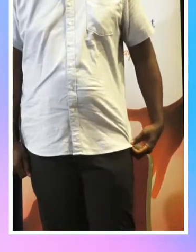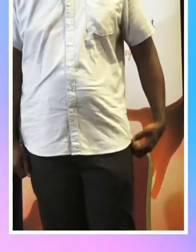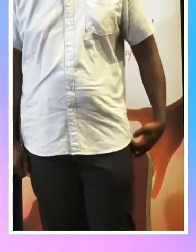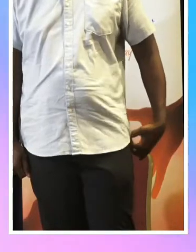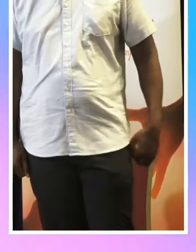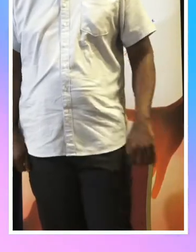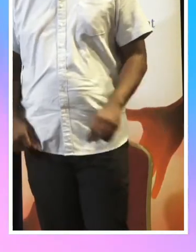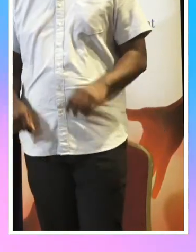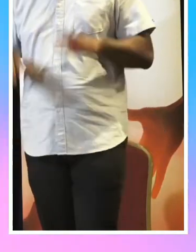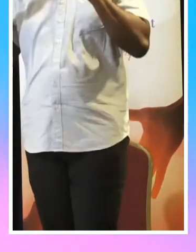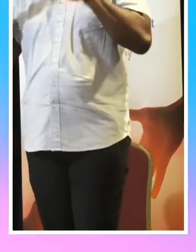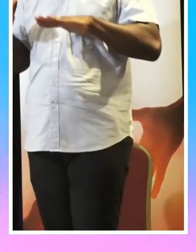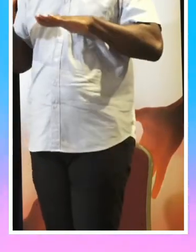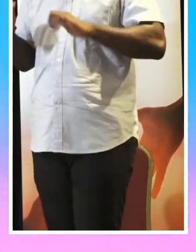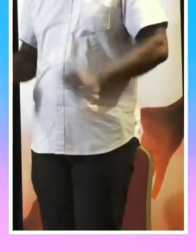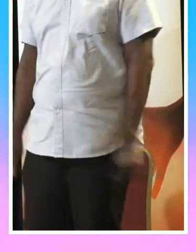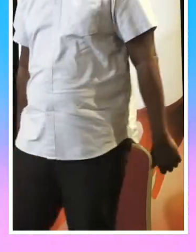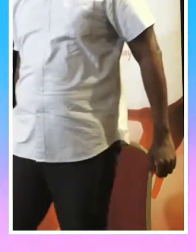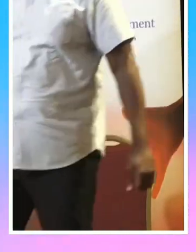You may be seated.